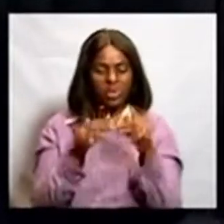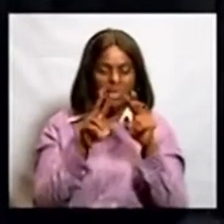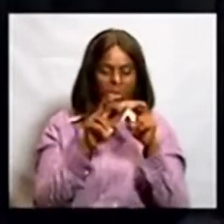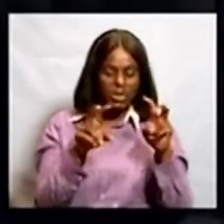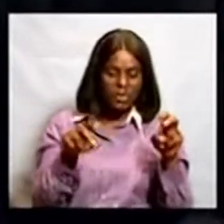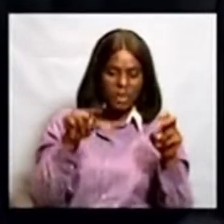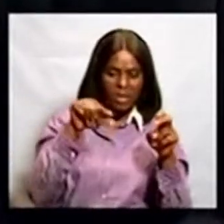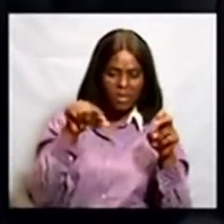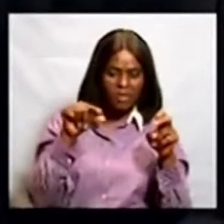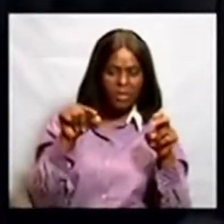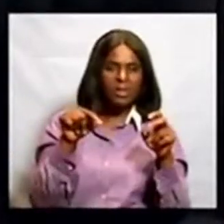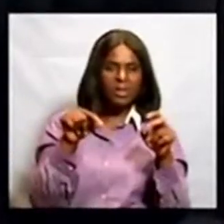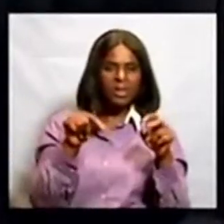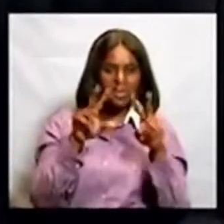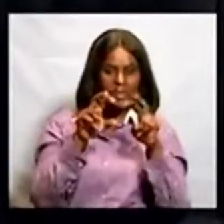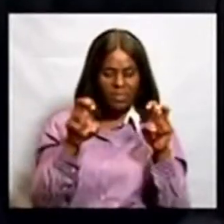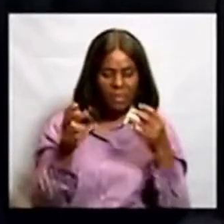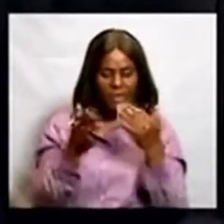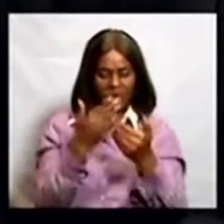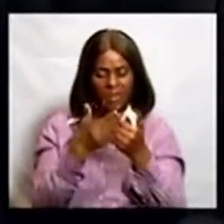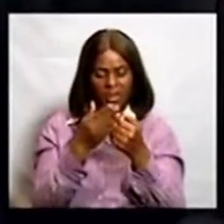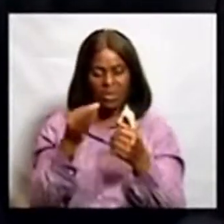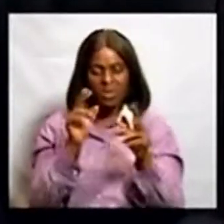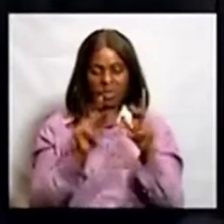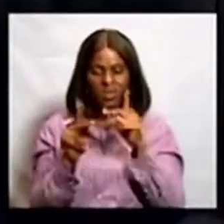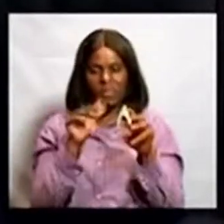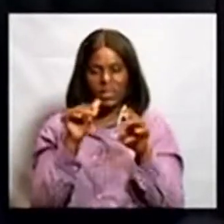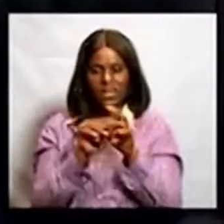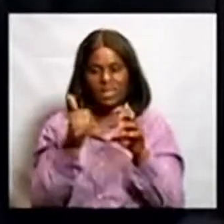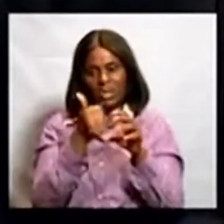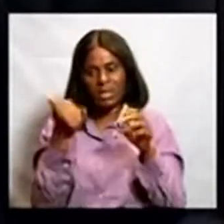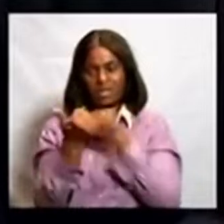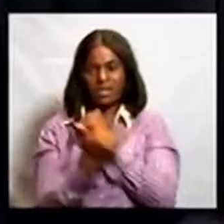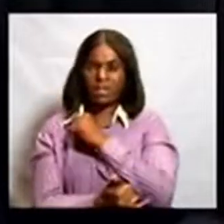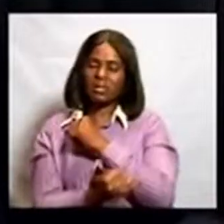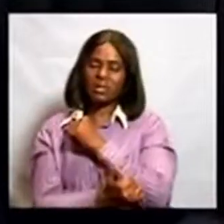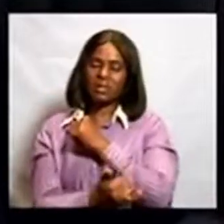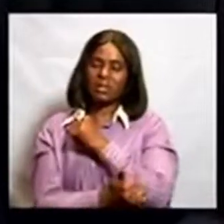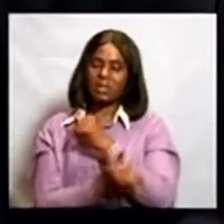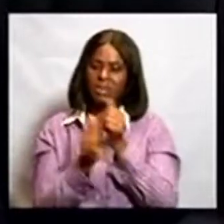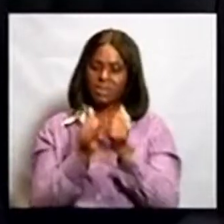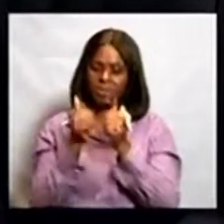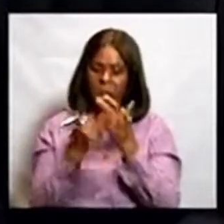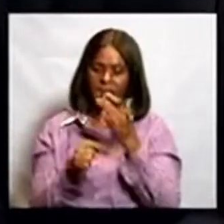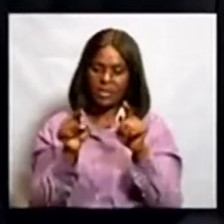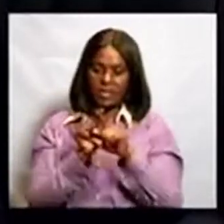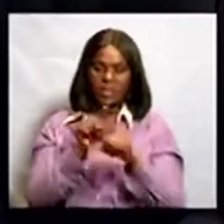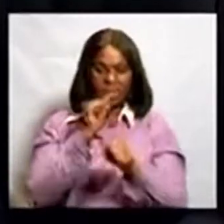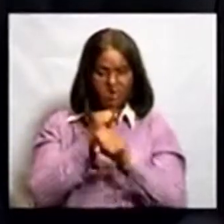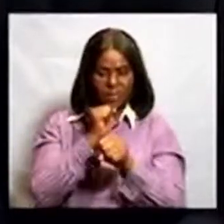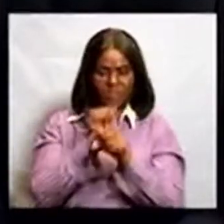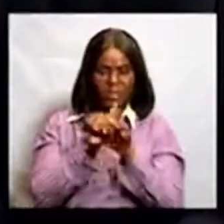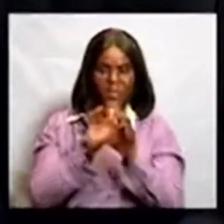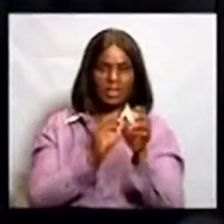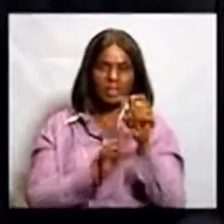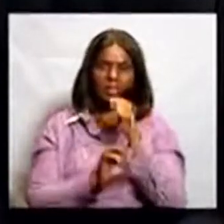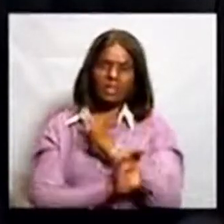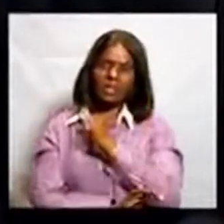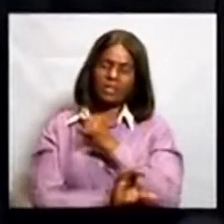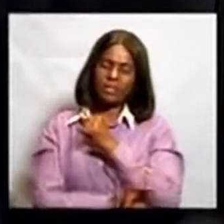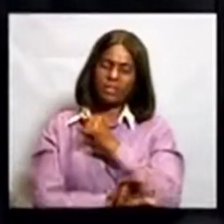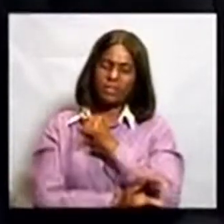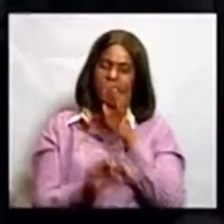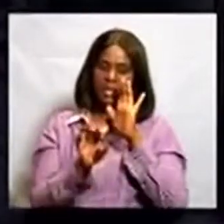verified qualification of citizens of the other countries that seek employment in our country?